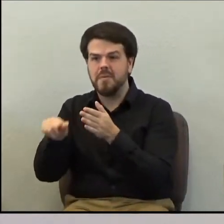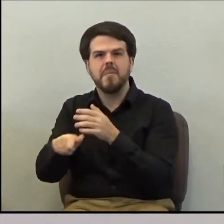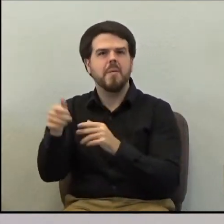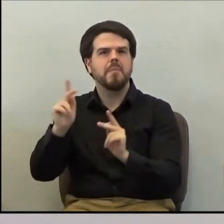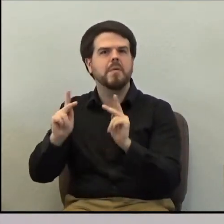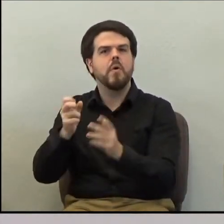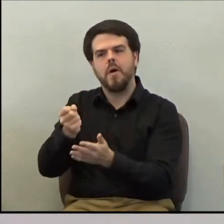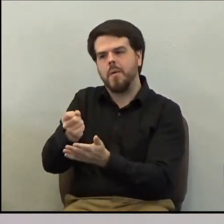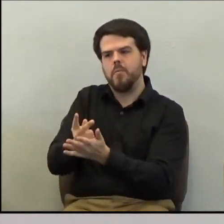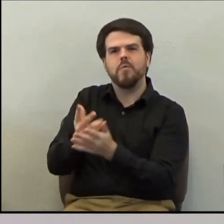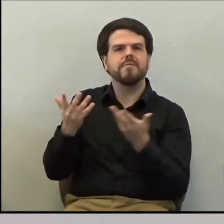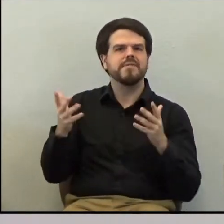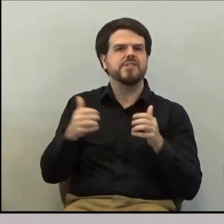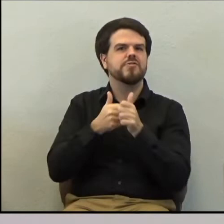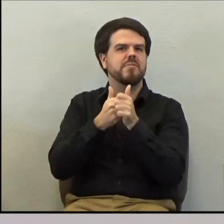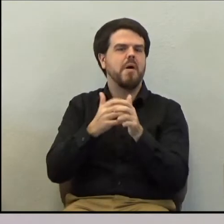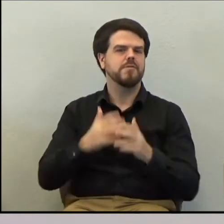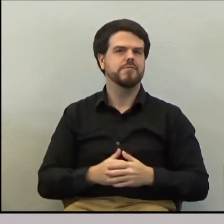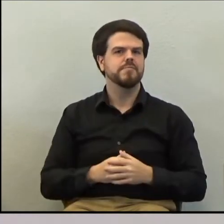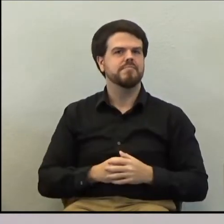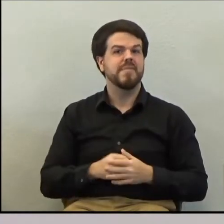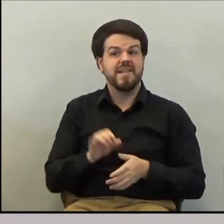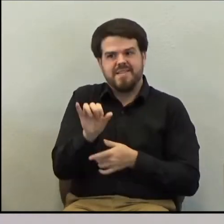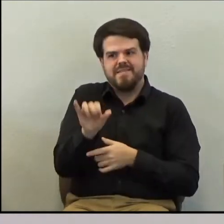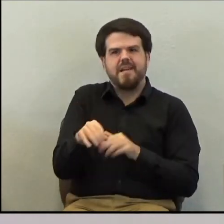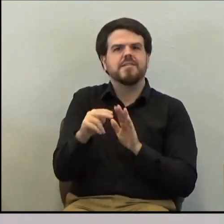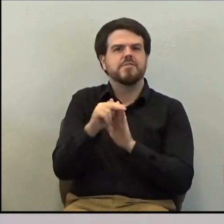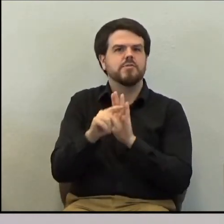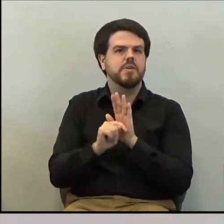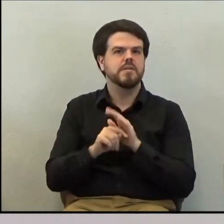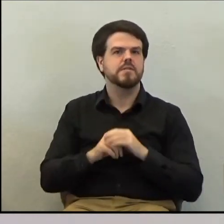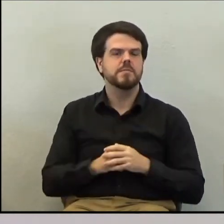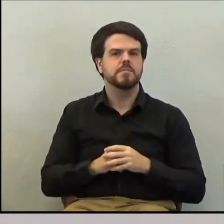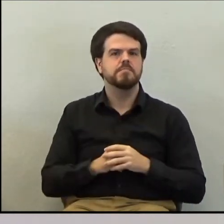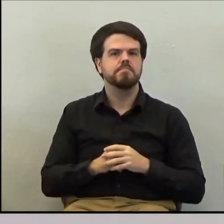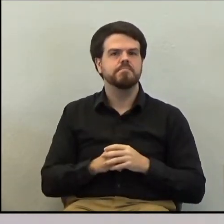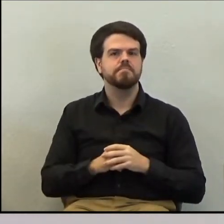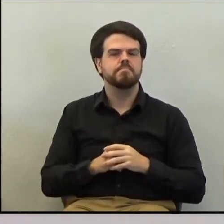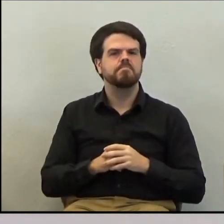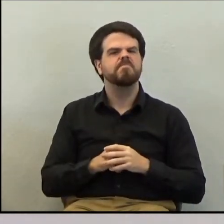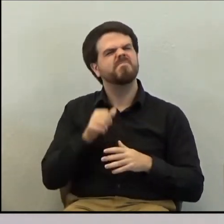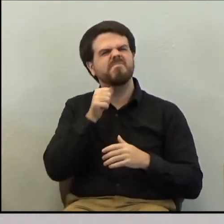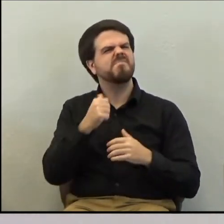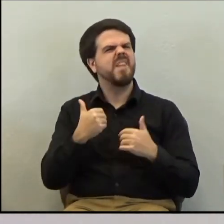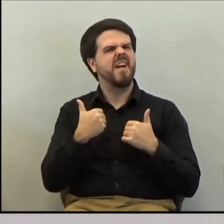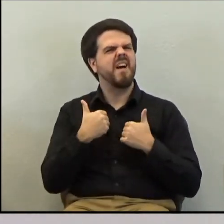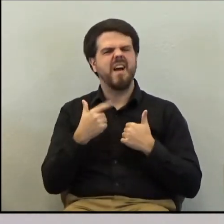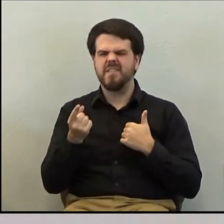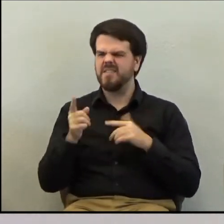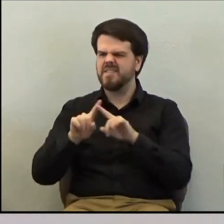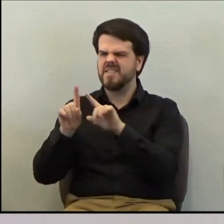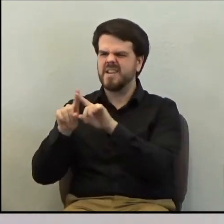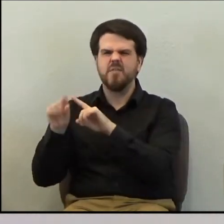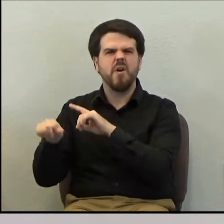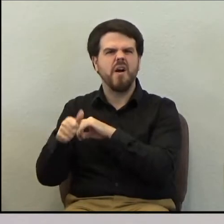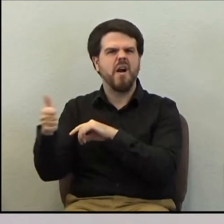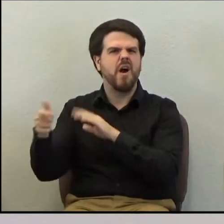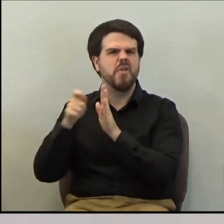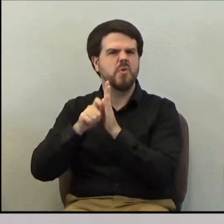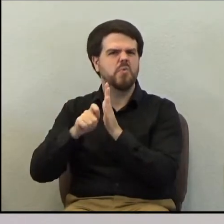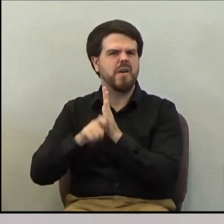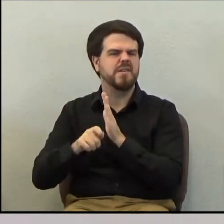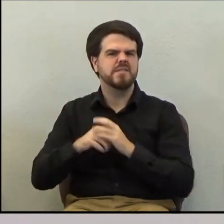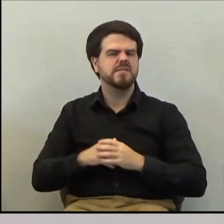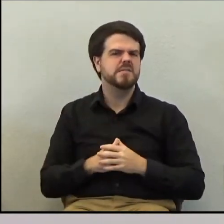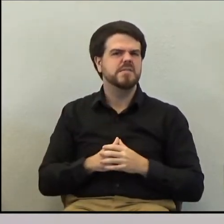New Testament. There were a lot of other writings that were known among the church at